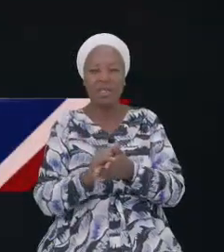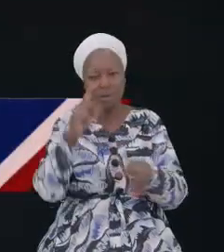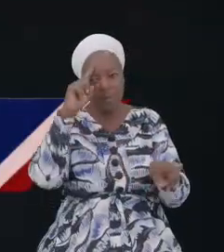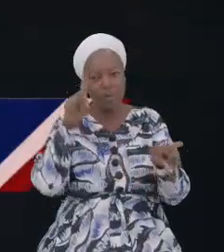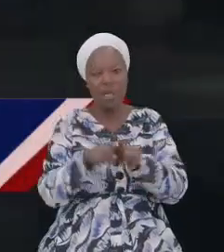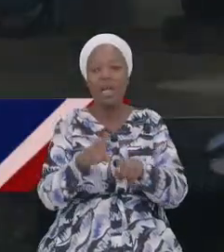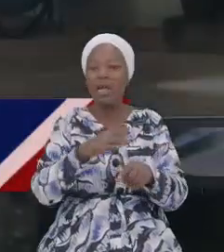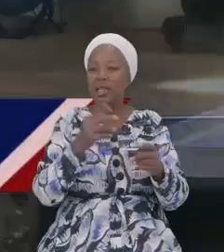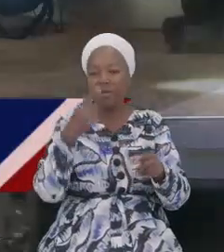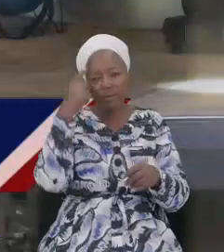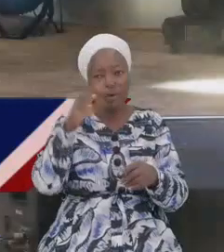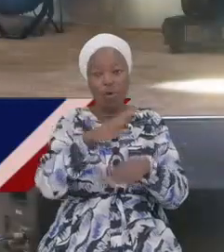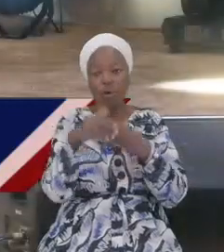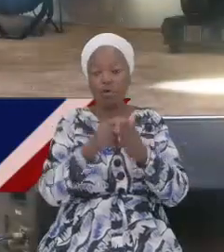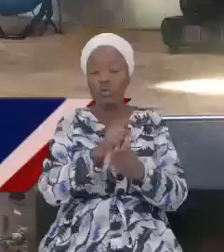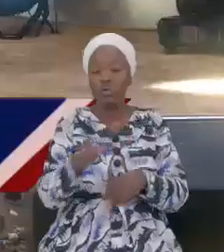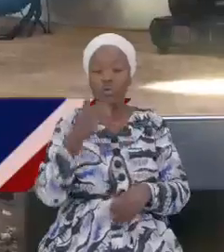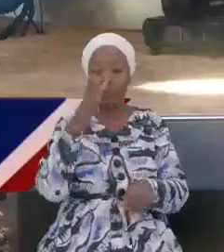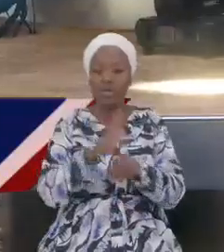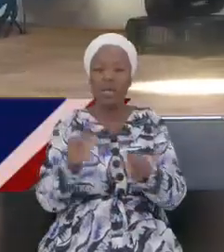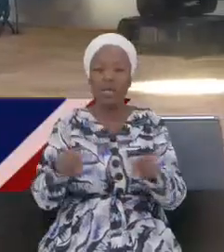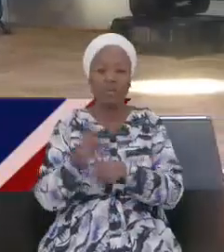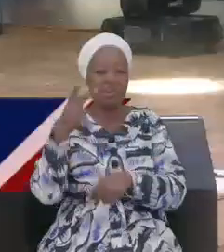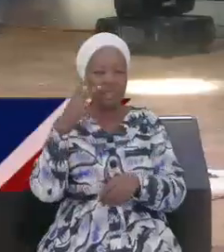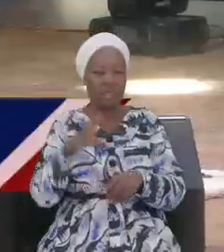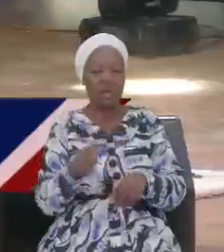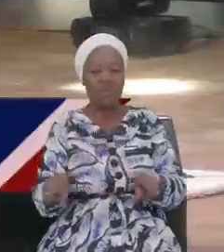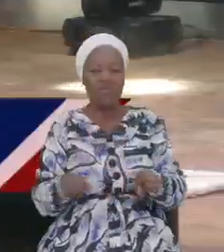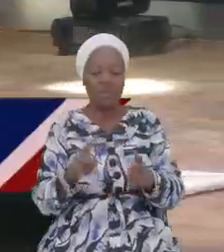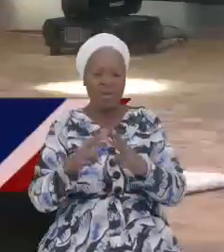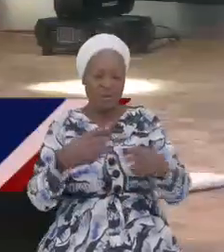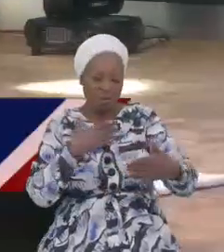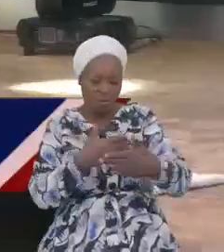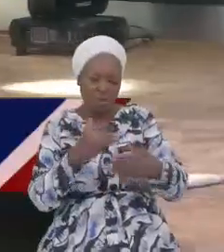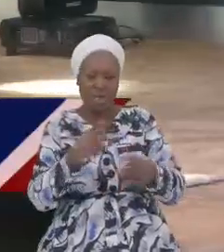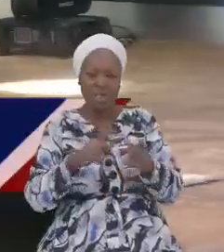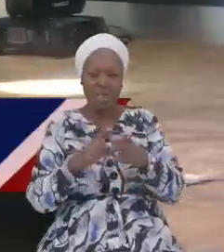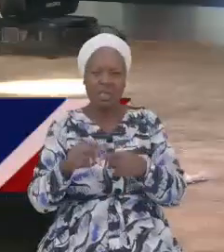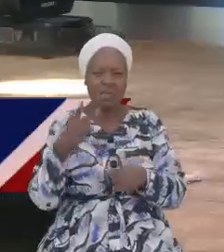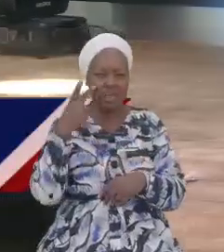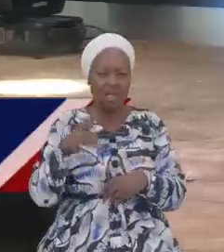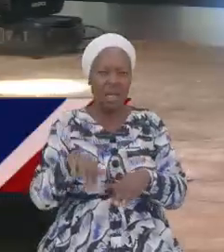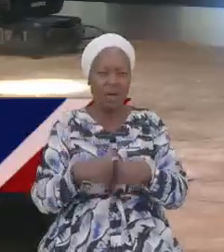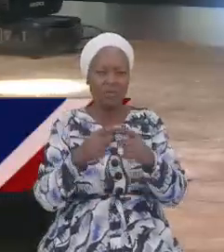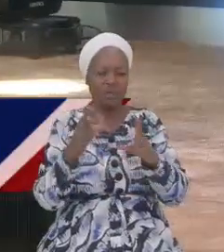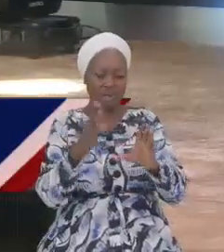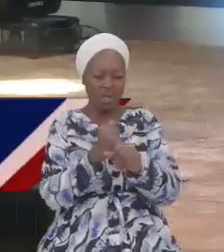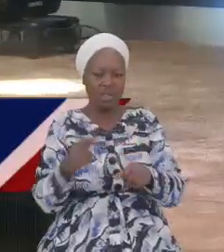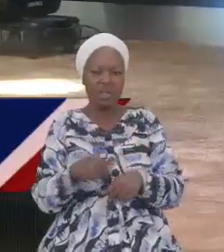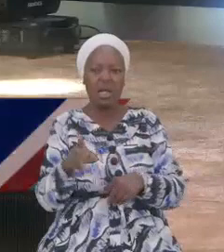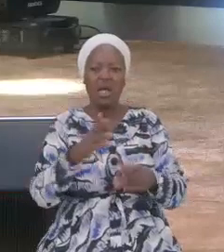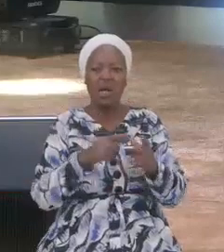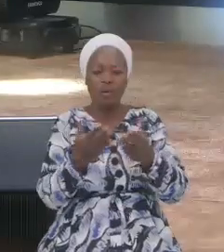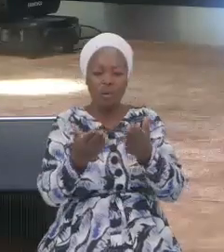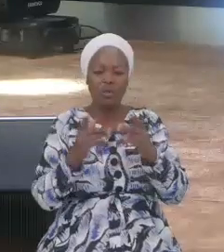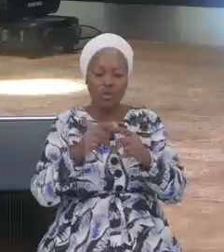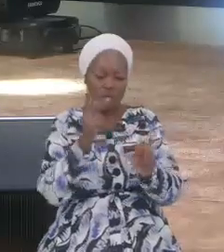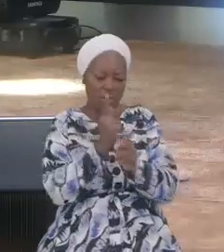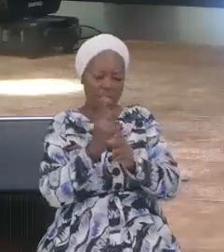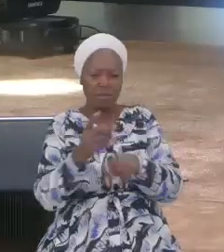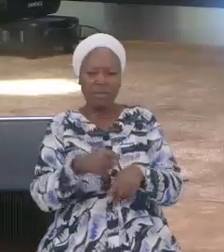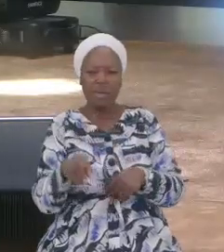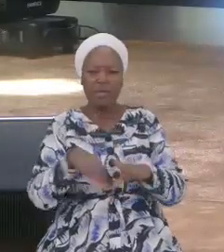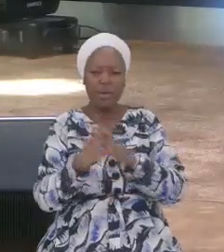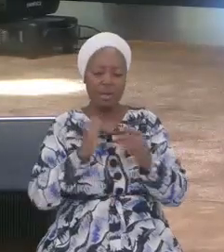those promises, as you look at them very closely, and as you look at them wanting to possess them and wanting to preserve them in your